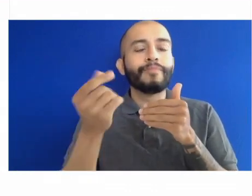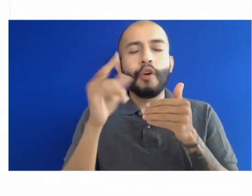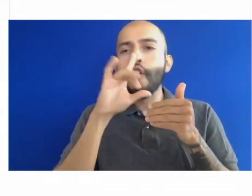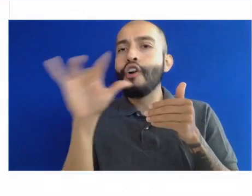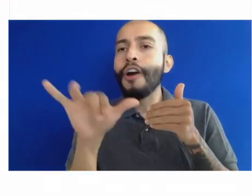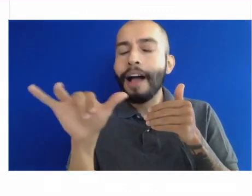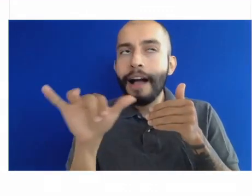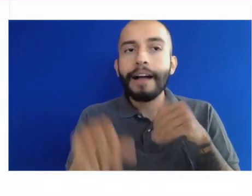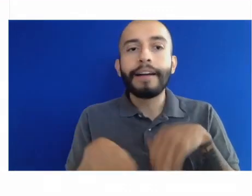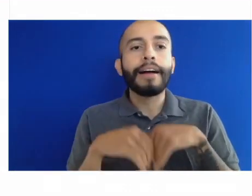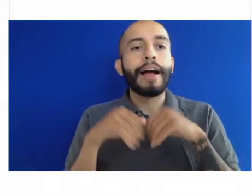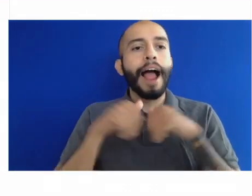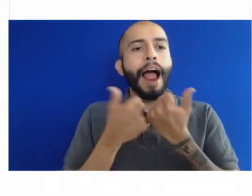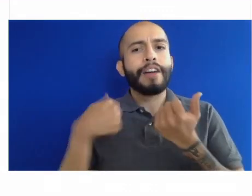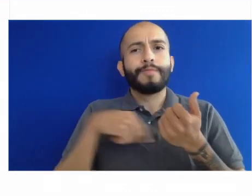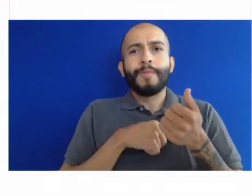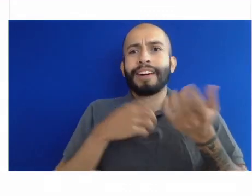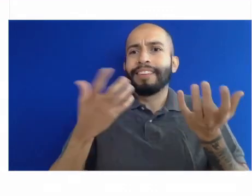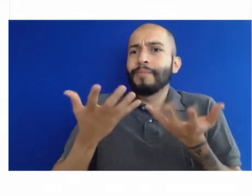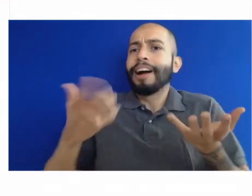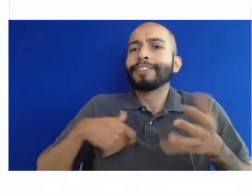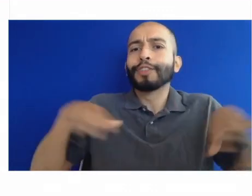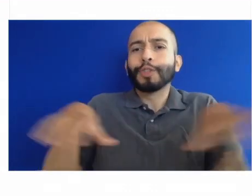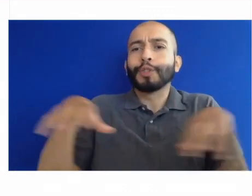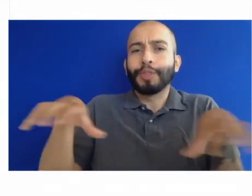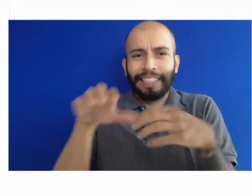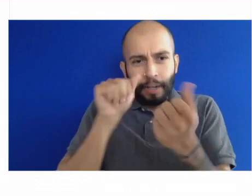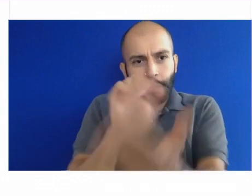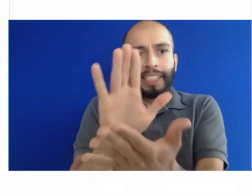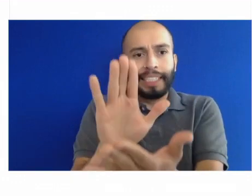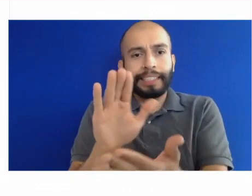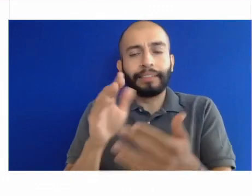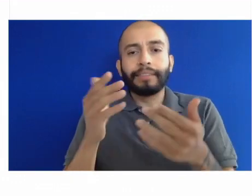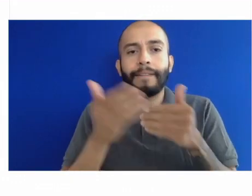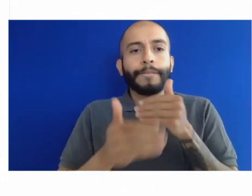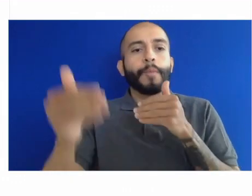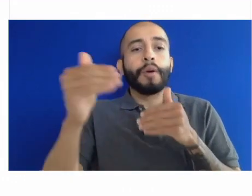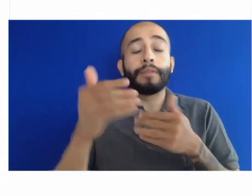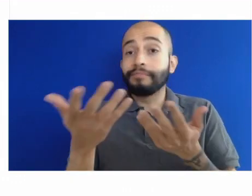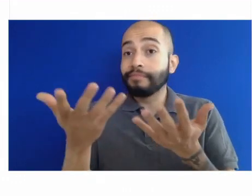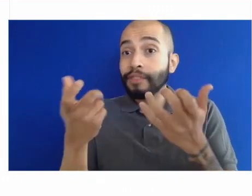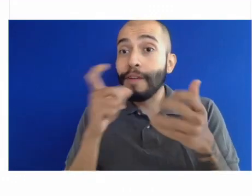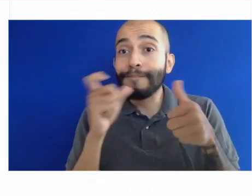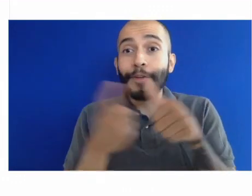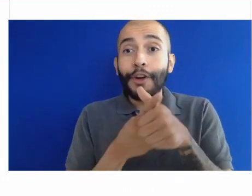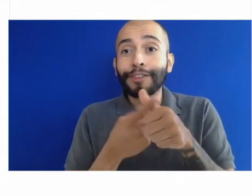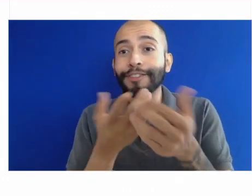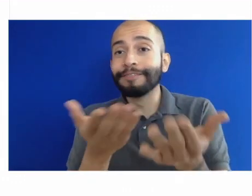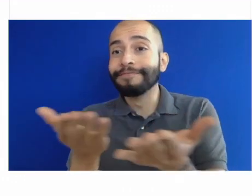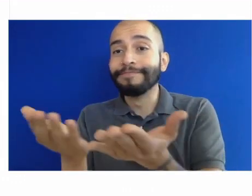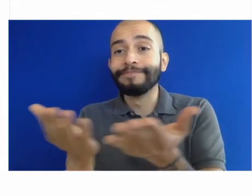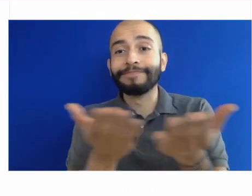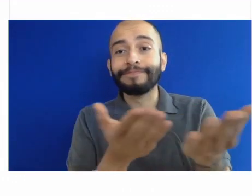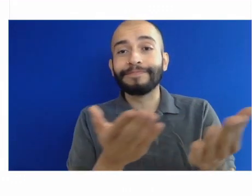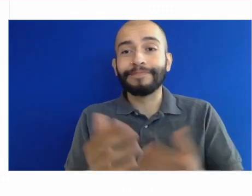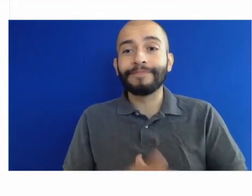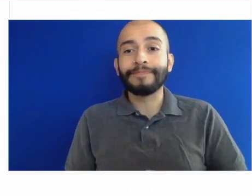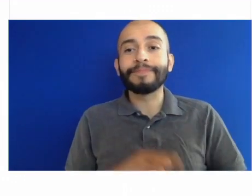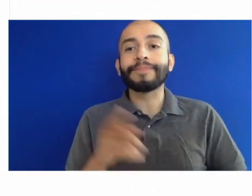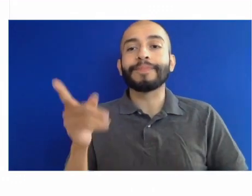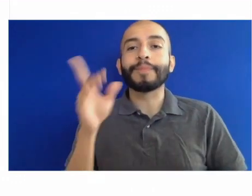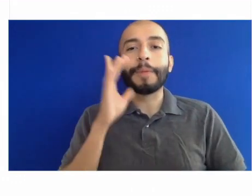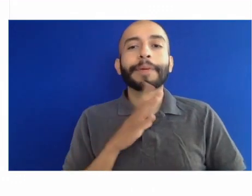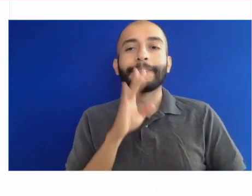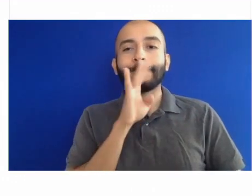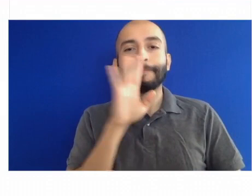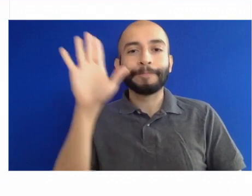anybody like to go first? I'll start. Thank you. I'll kick it off just because I titled my presentation the Mis and